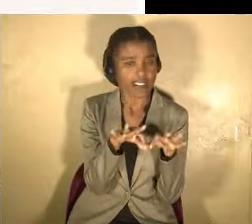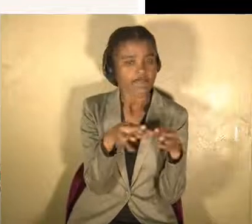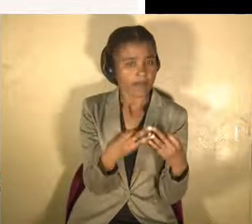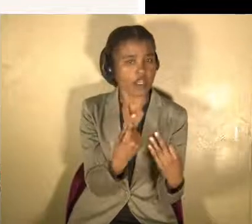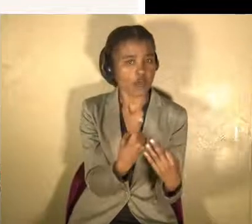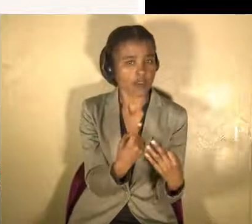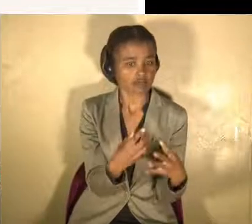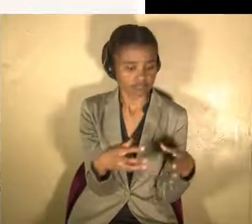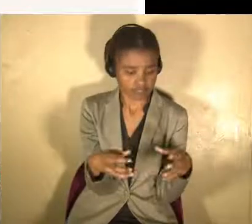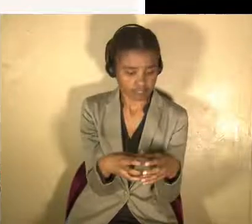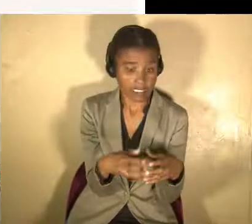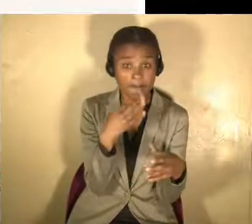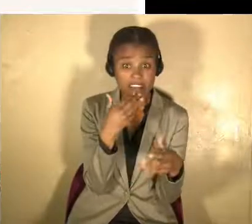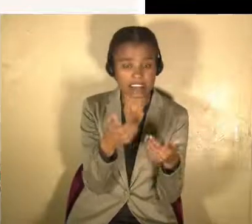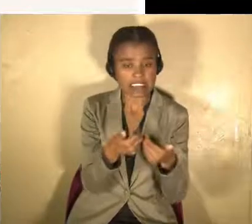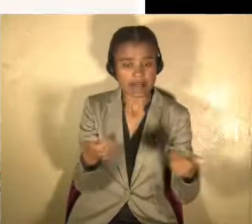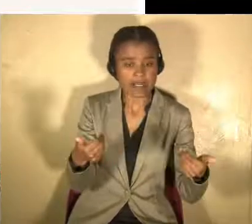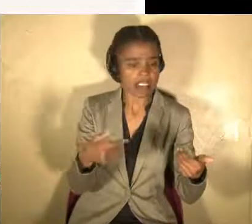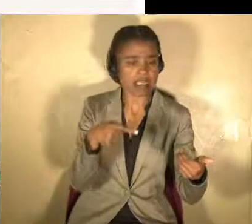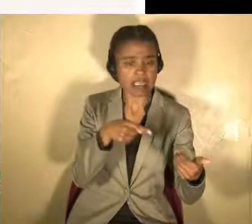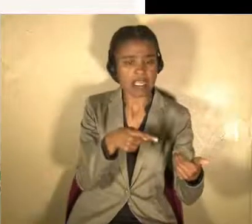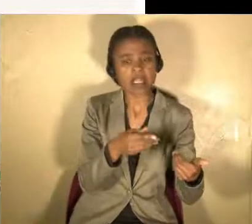Okay. And